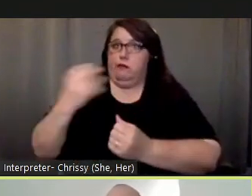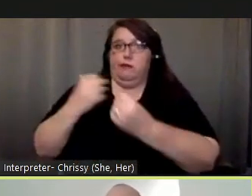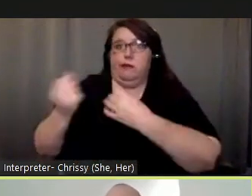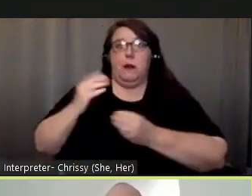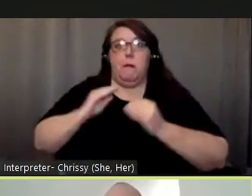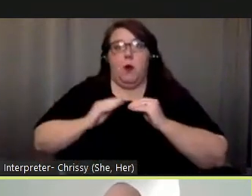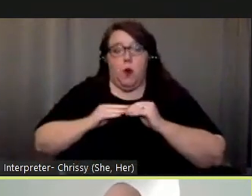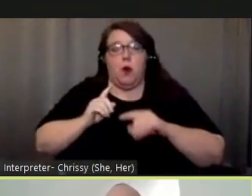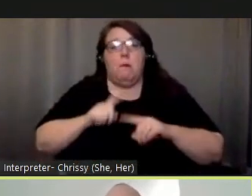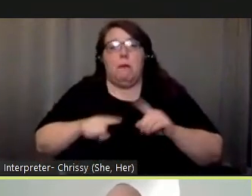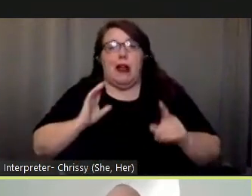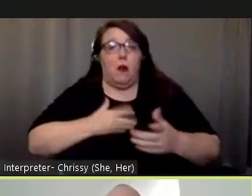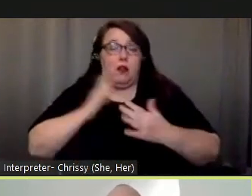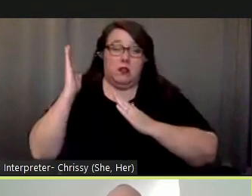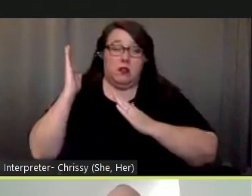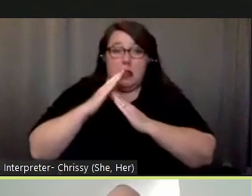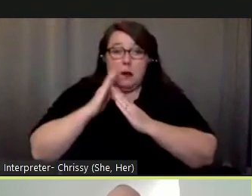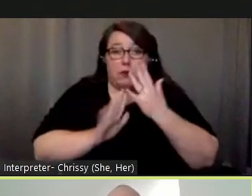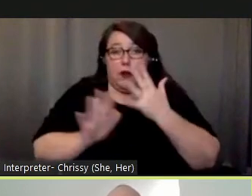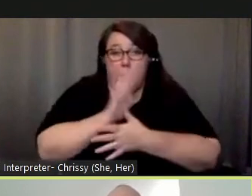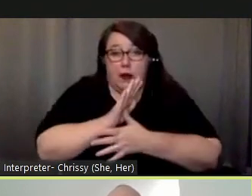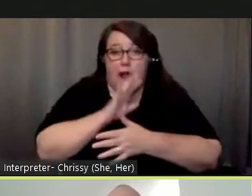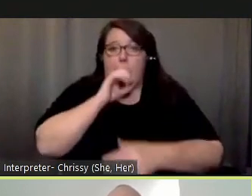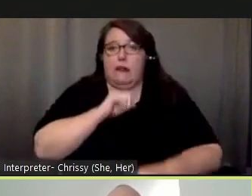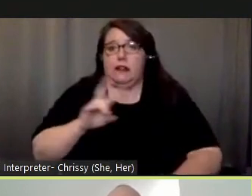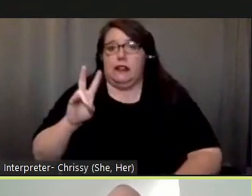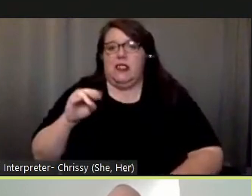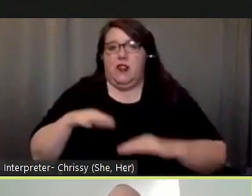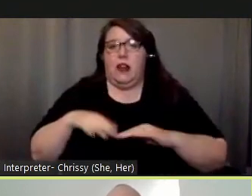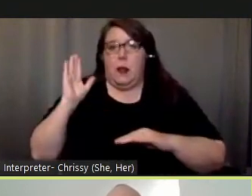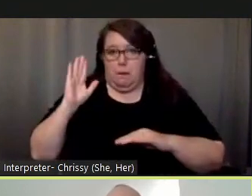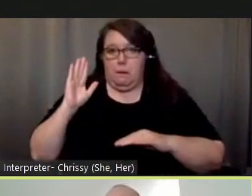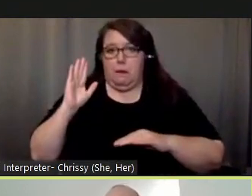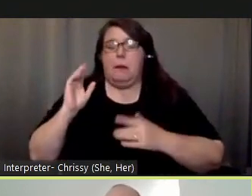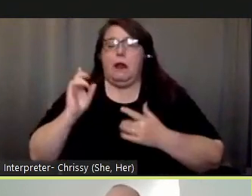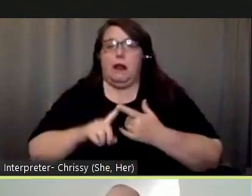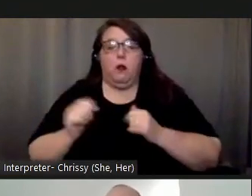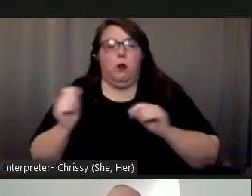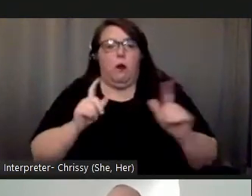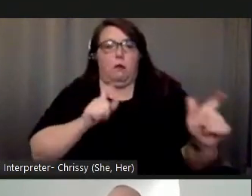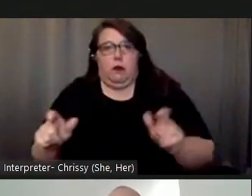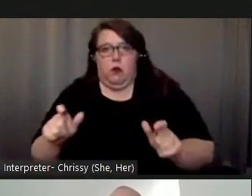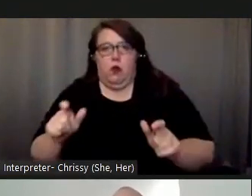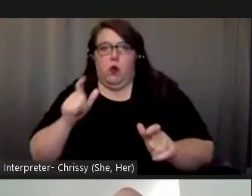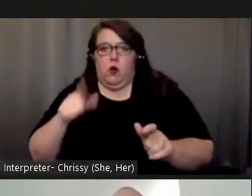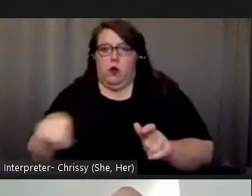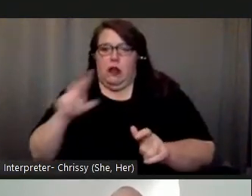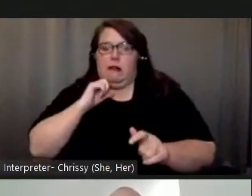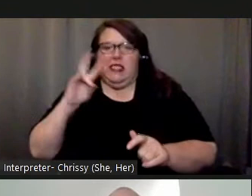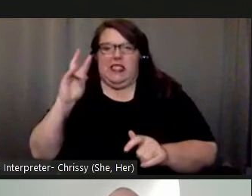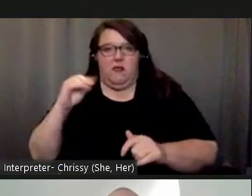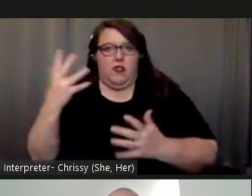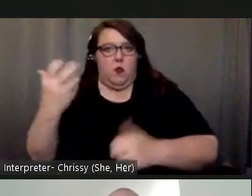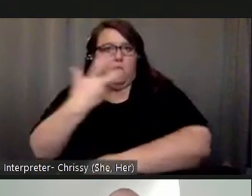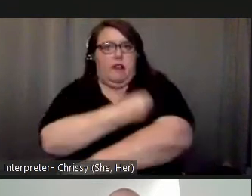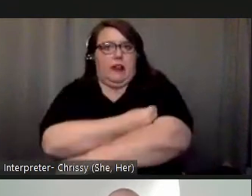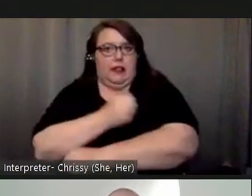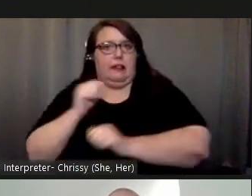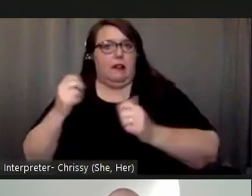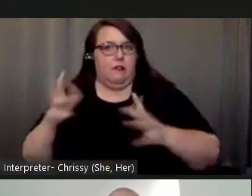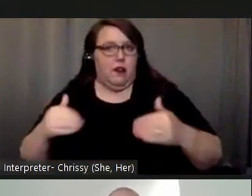maintains our top priority until we get a vaccine to all who want it. With that in mind, what is